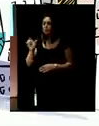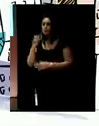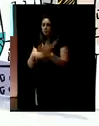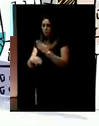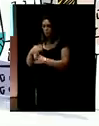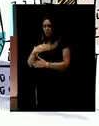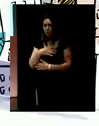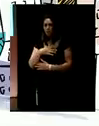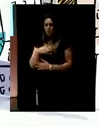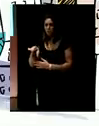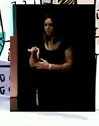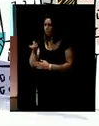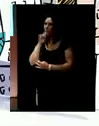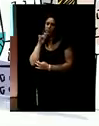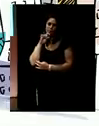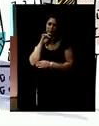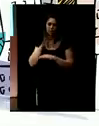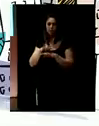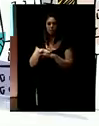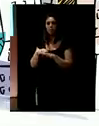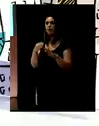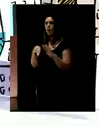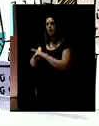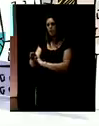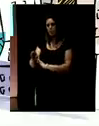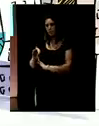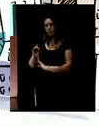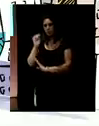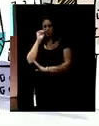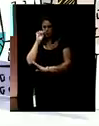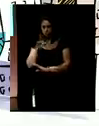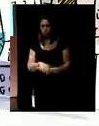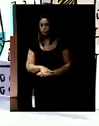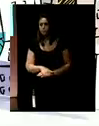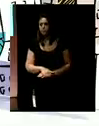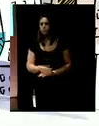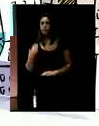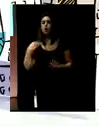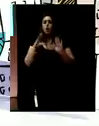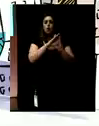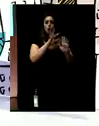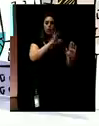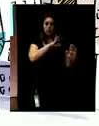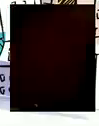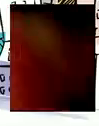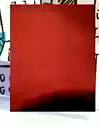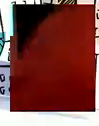Disabled people are those that have most difficulties in terms of access.